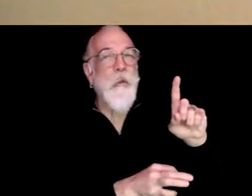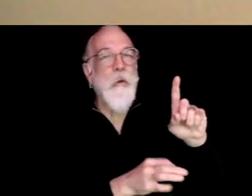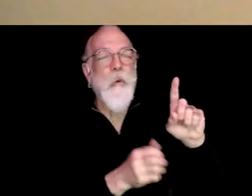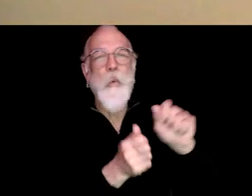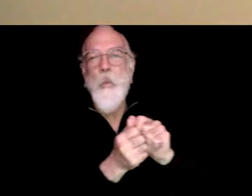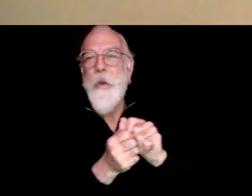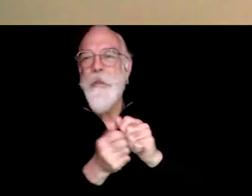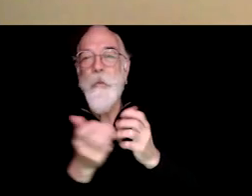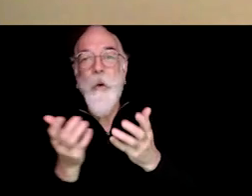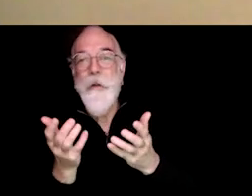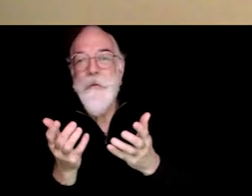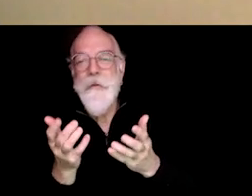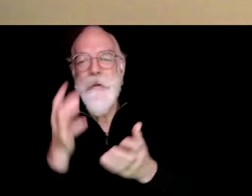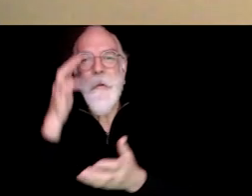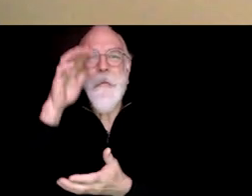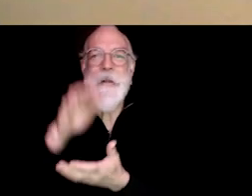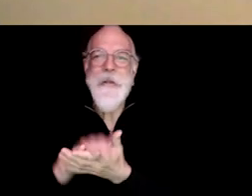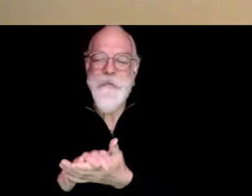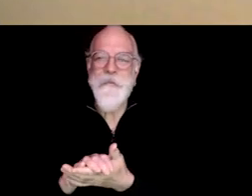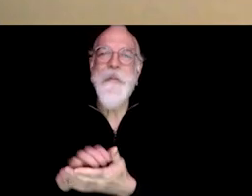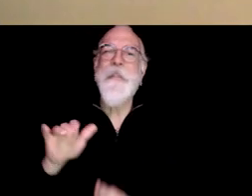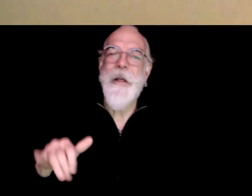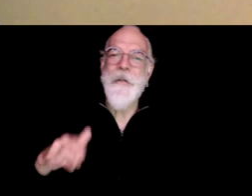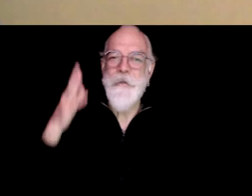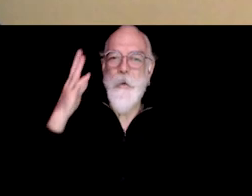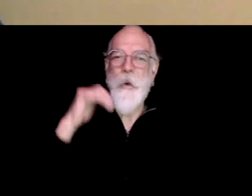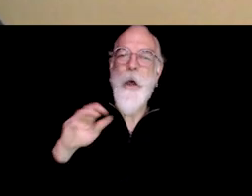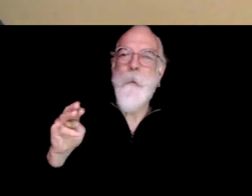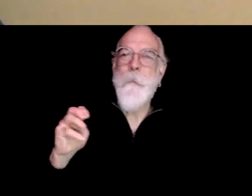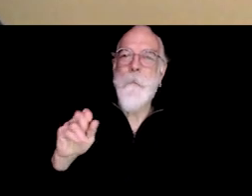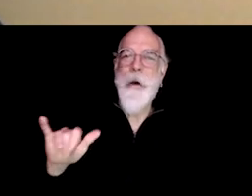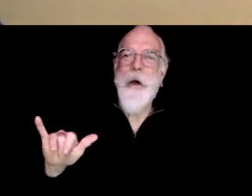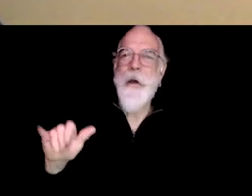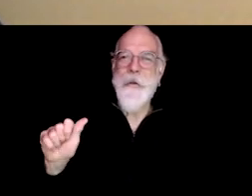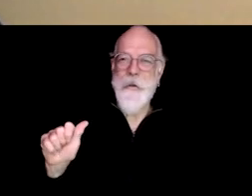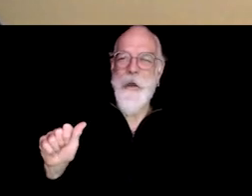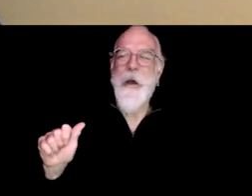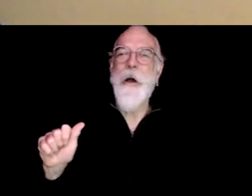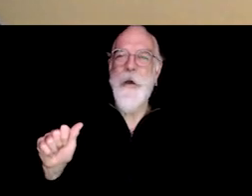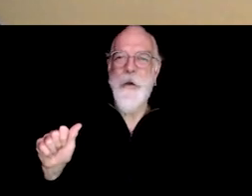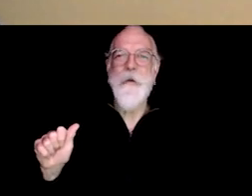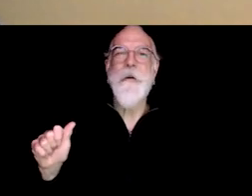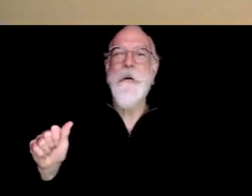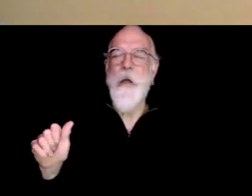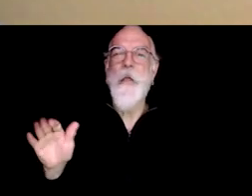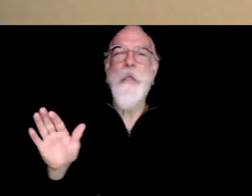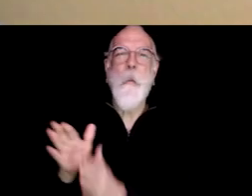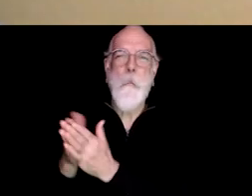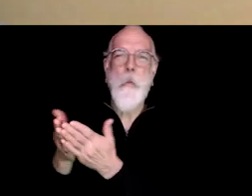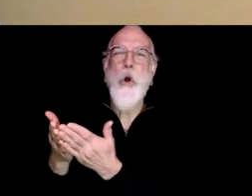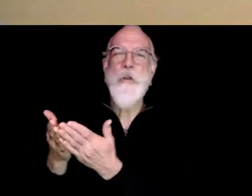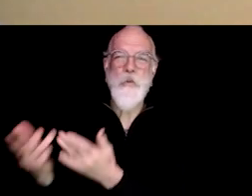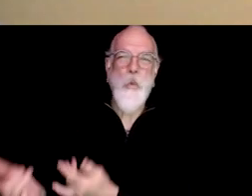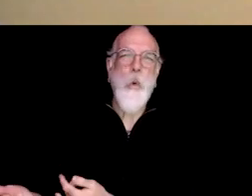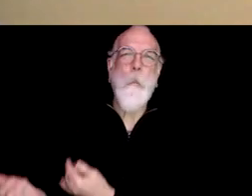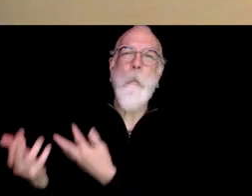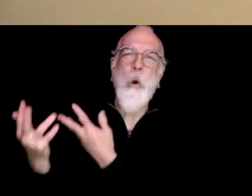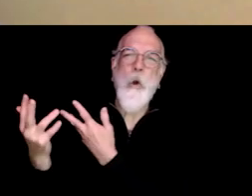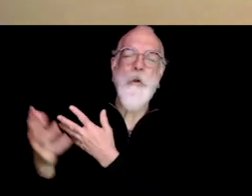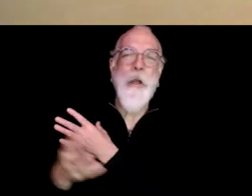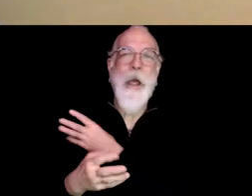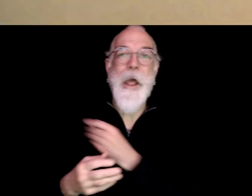the books of the Maya were burned, like the ones of Australia and the